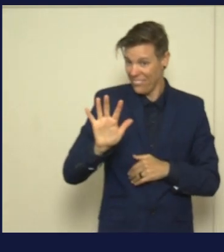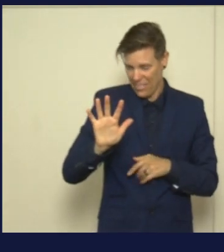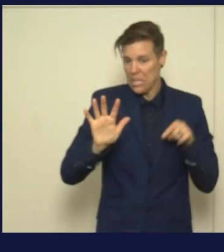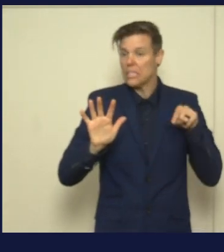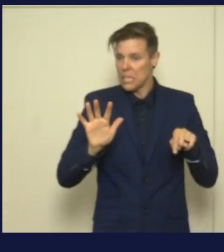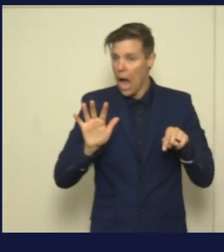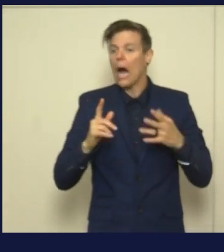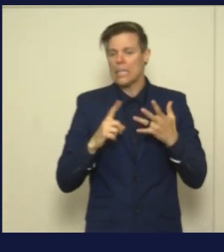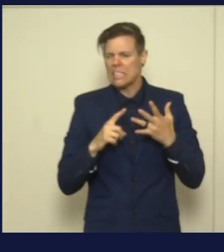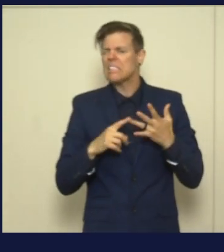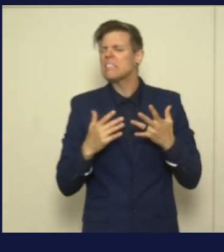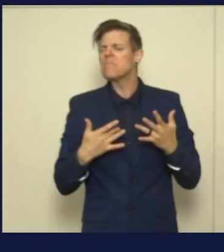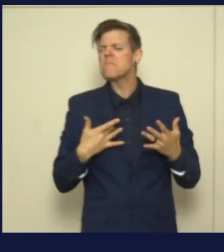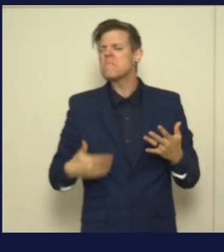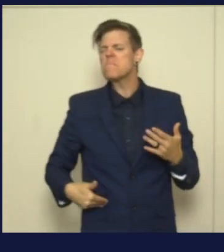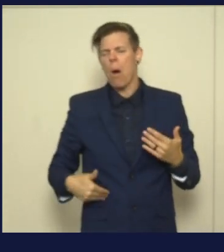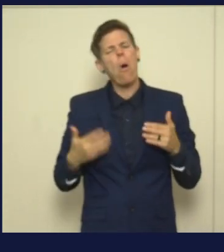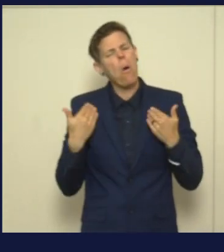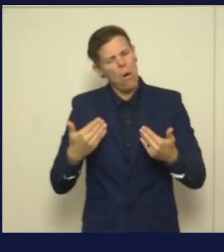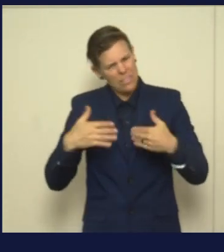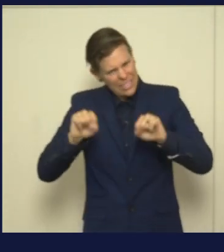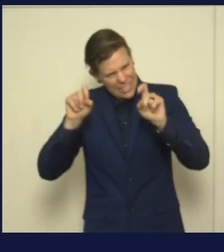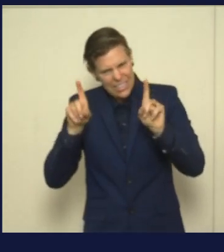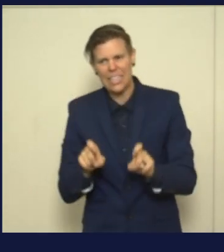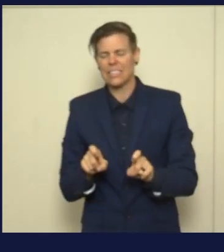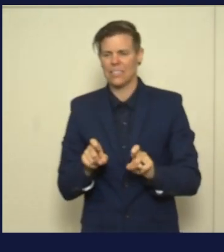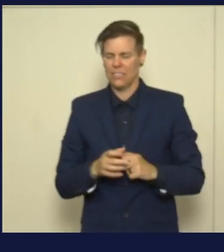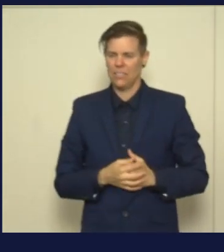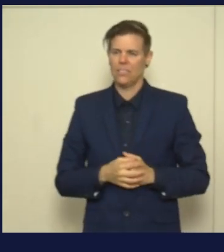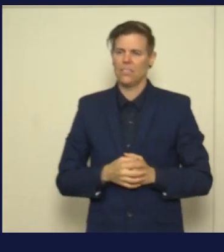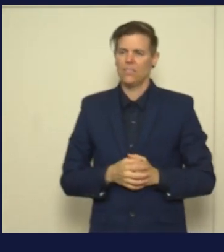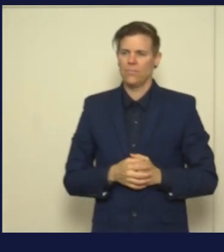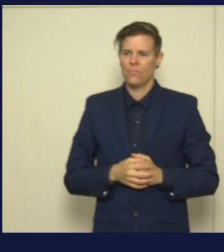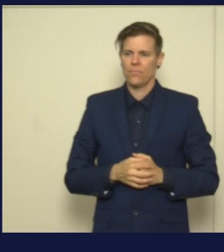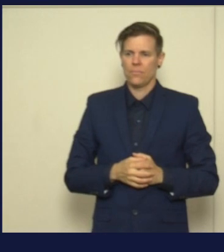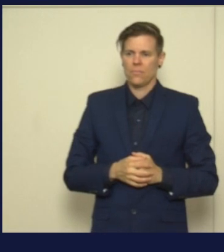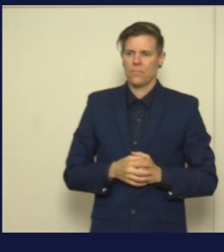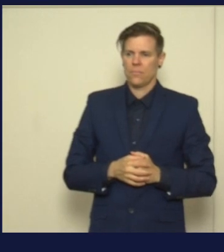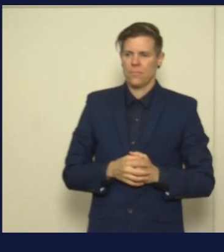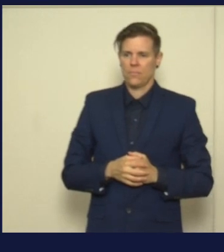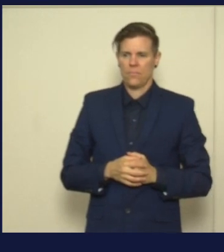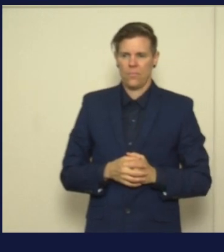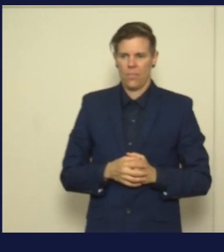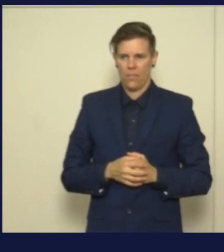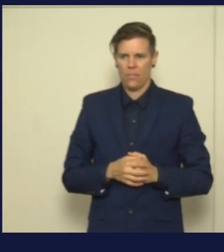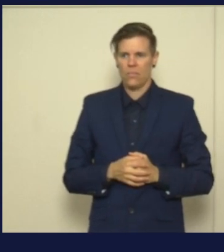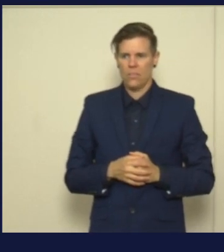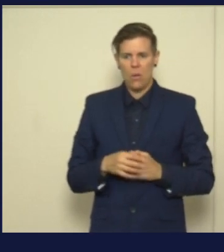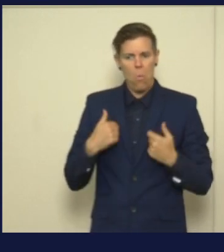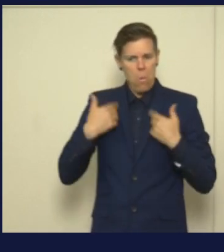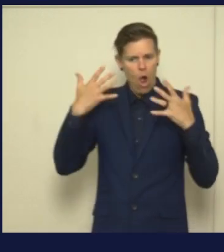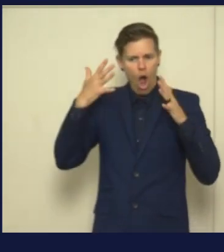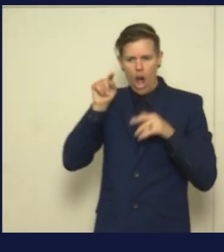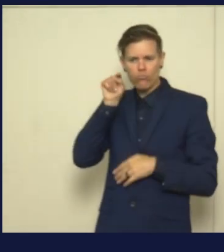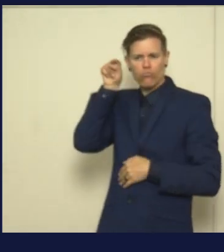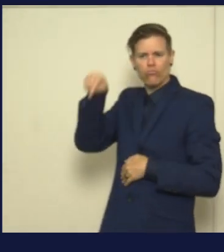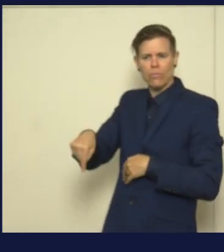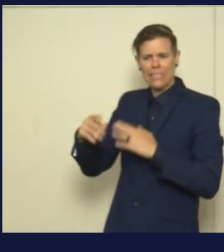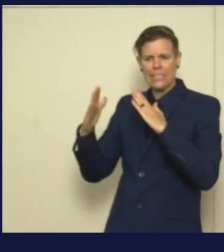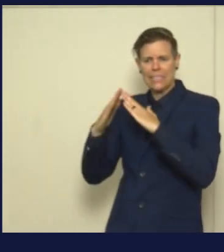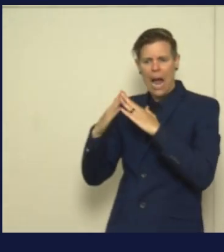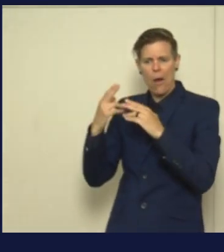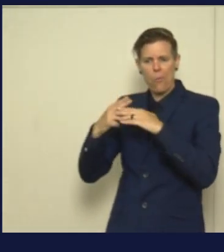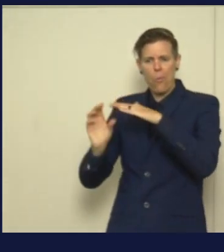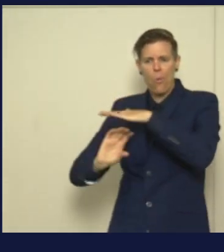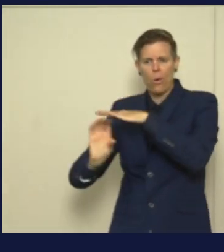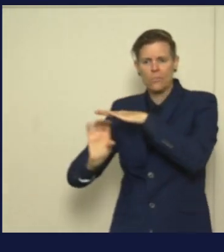going to push out more testing. Where we've done that, Carlsbad, for example, we only had a handful of folks come to one of our public